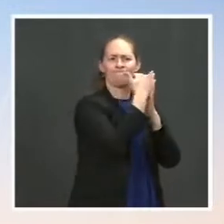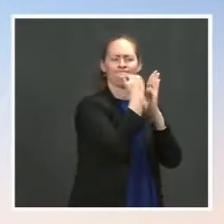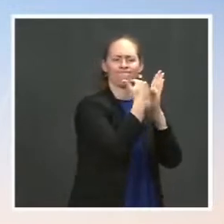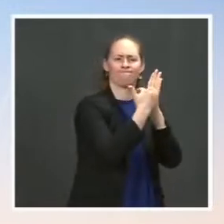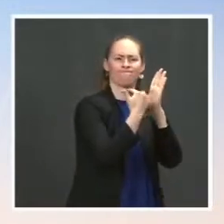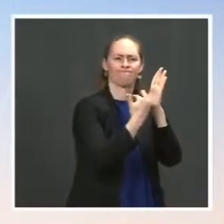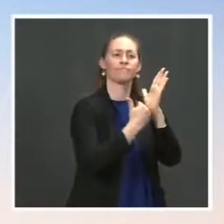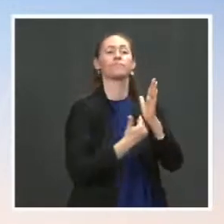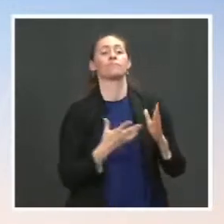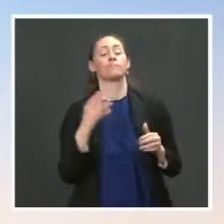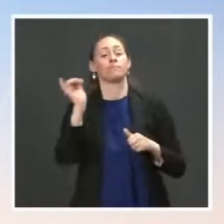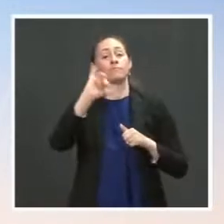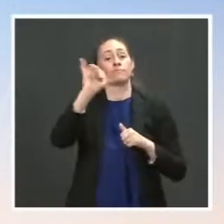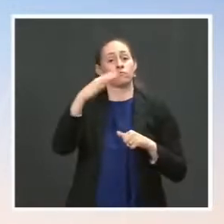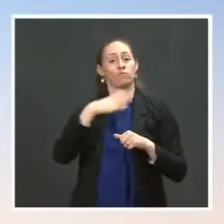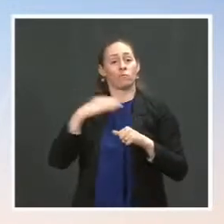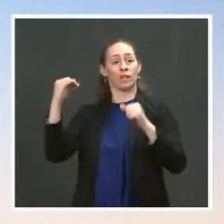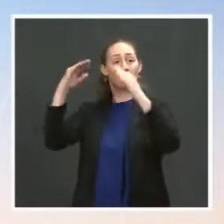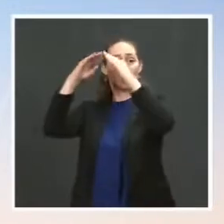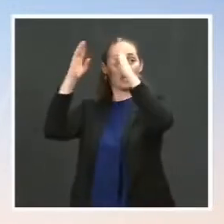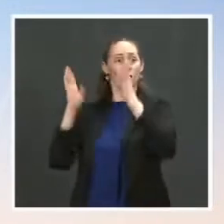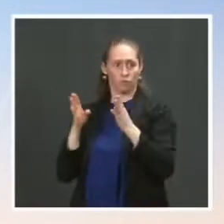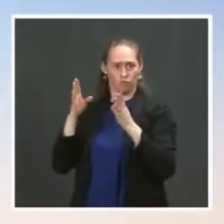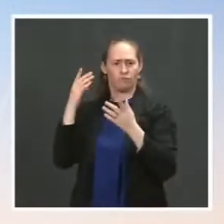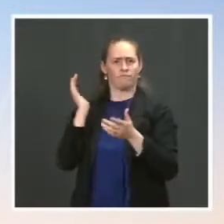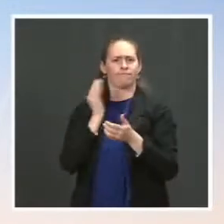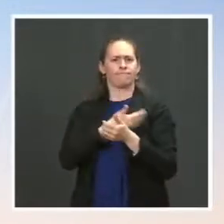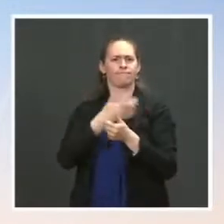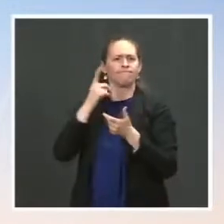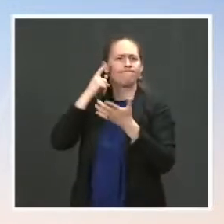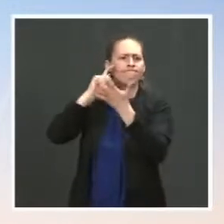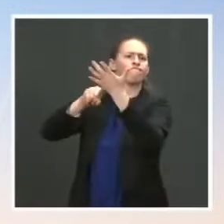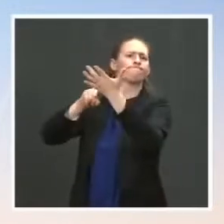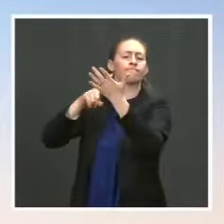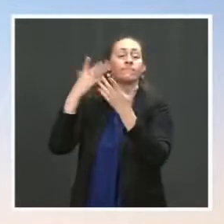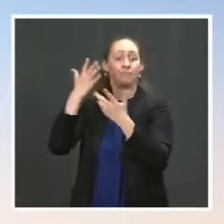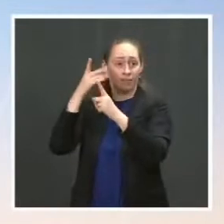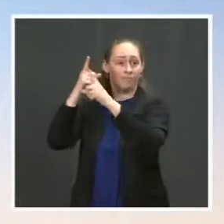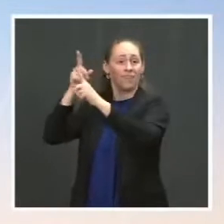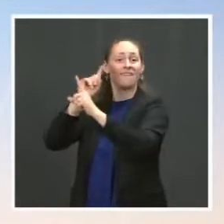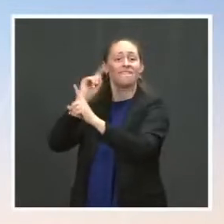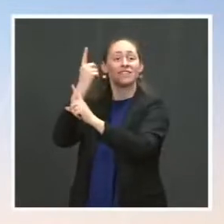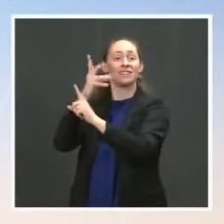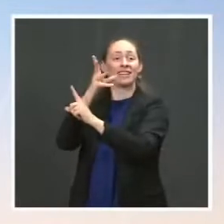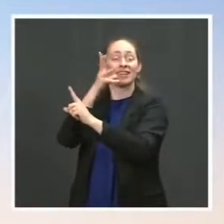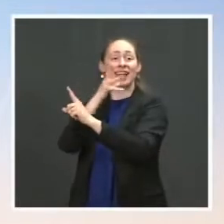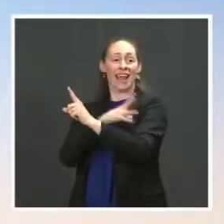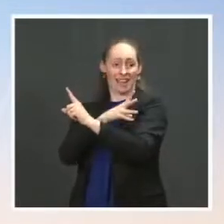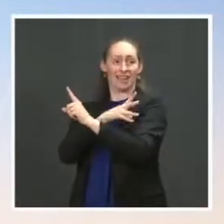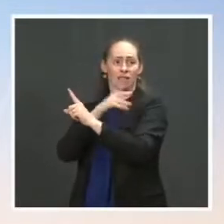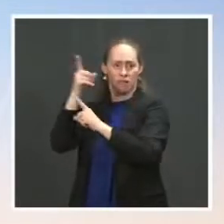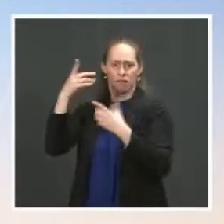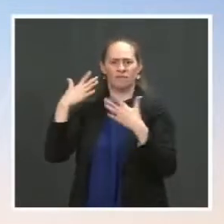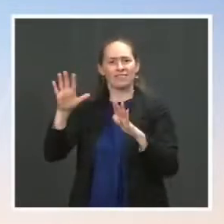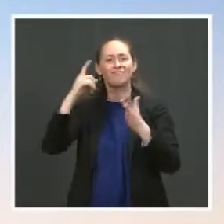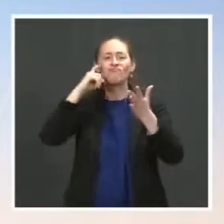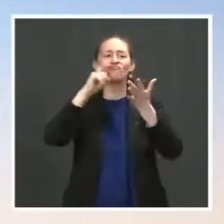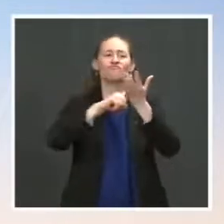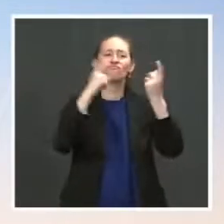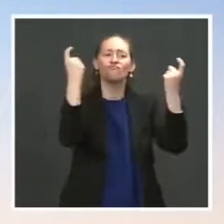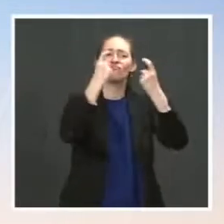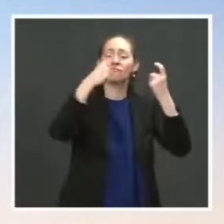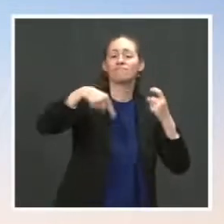White House today, in keeping with the President and the First Lady's commitment to honor the sacrifices of all those who serve, including veterans,